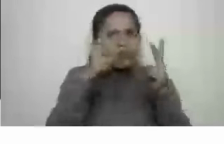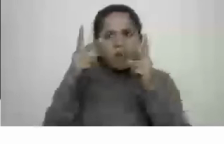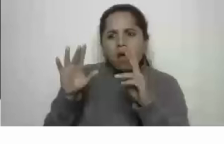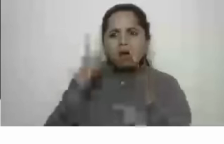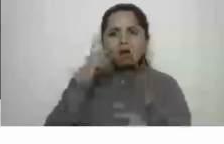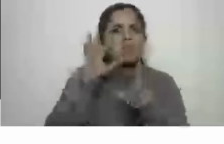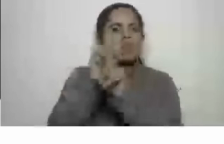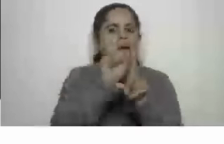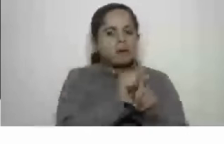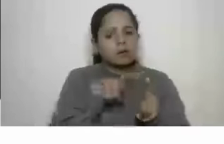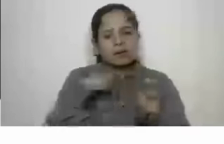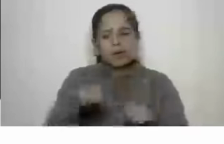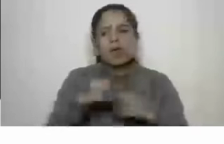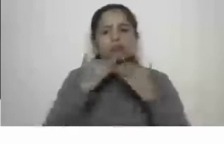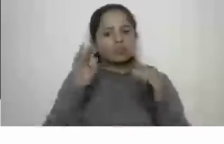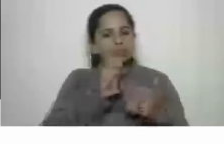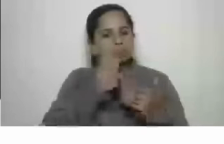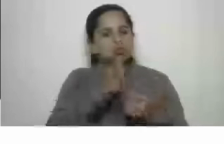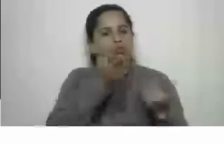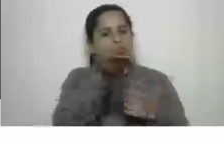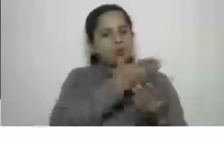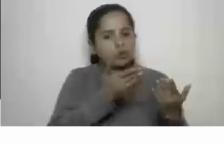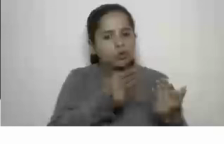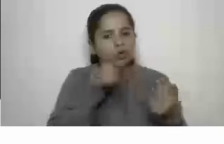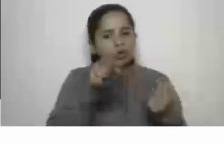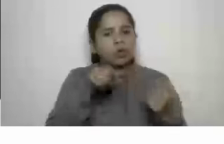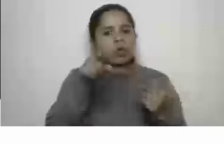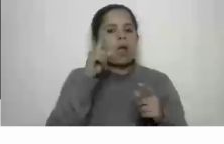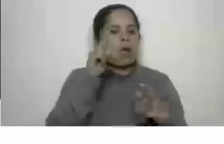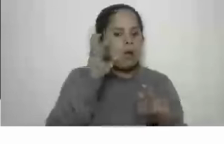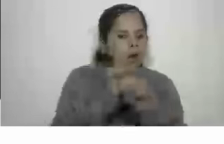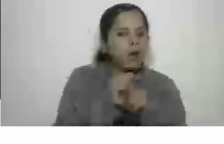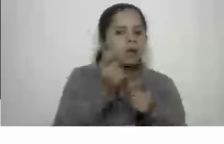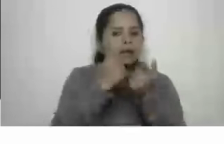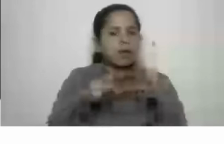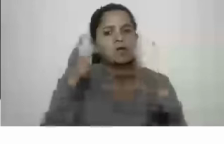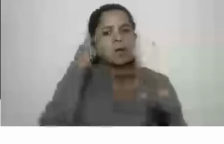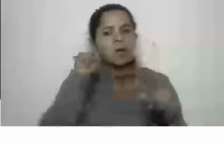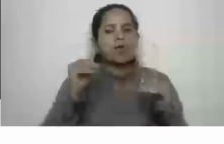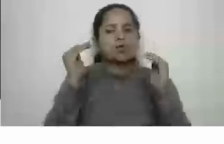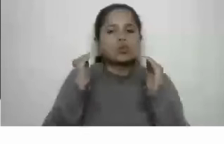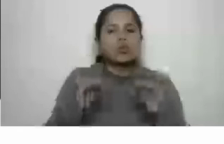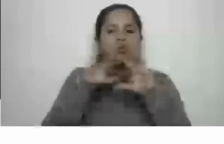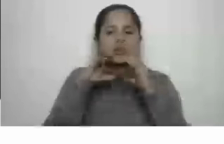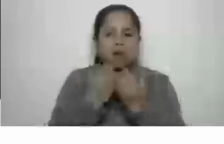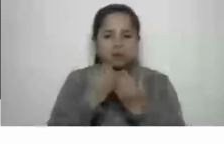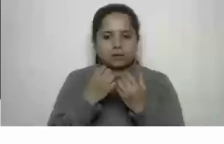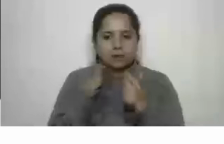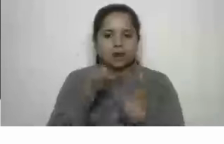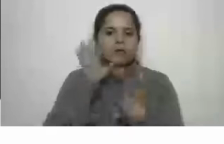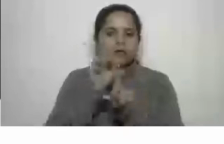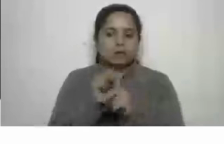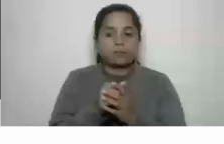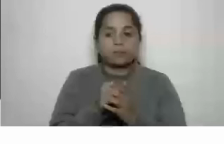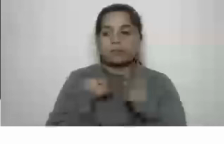we can show students such image and invite them to identify languages in the image for lower classes. As we